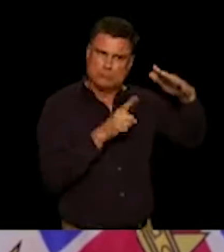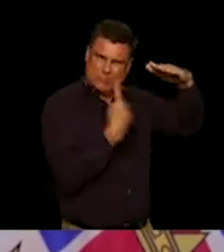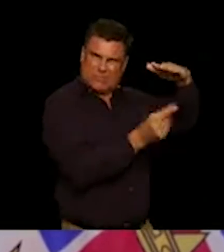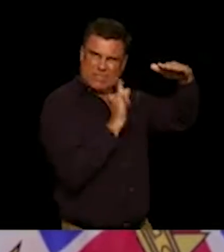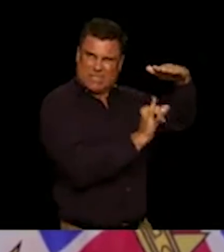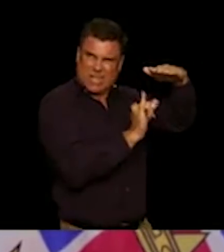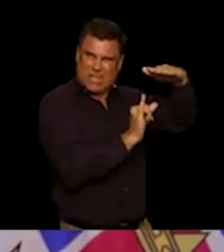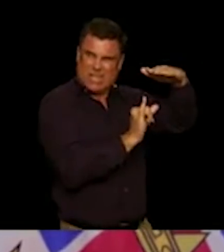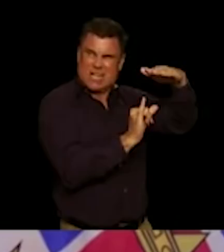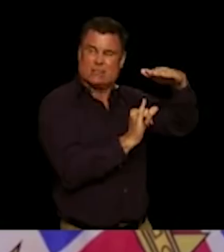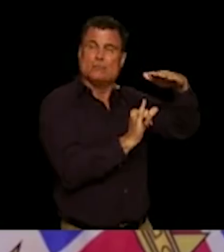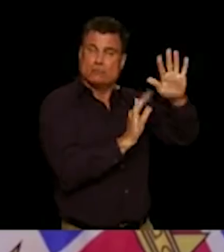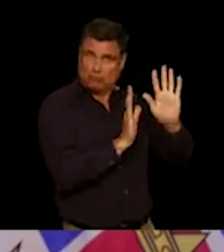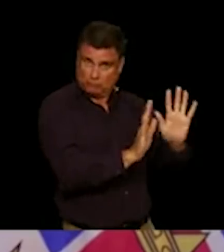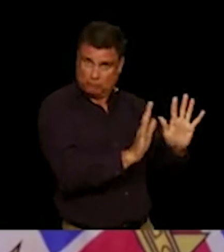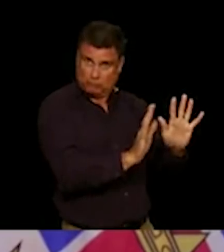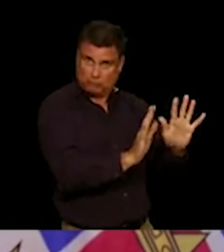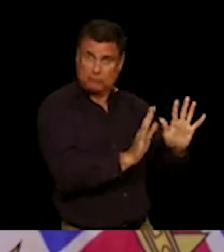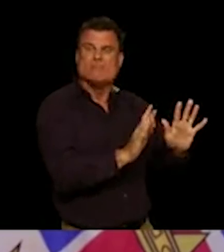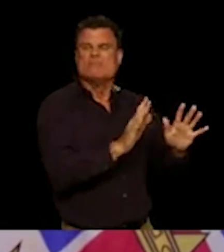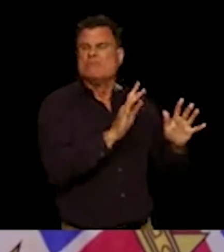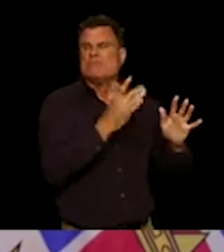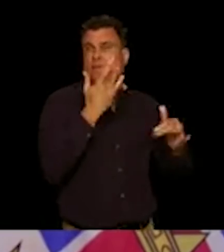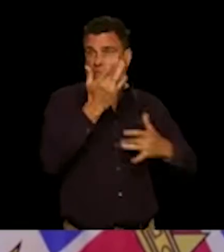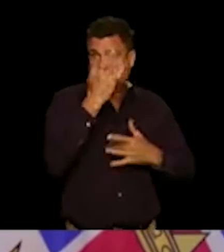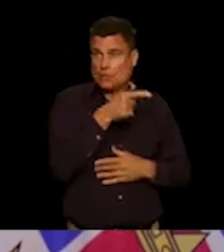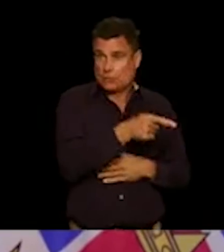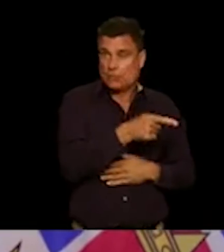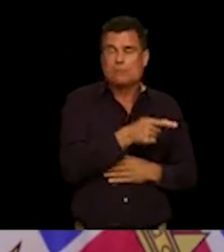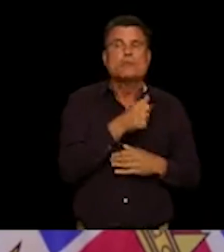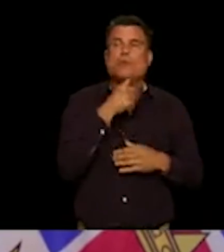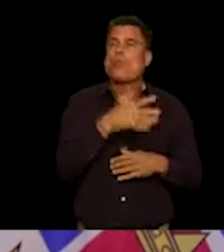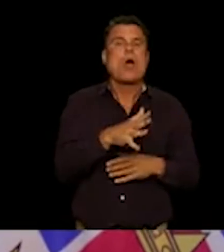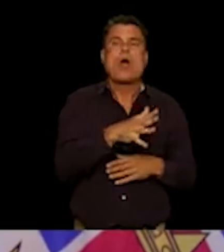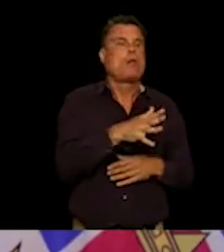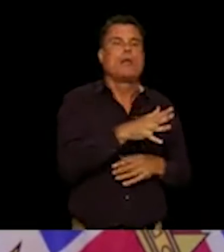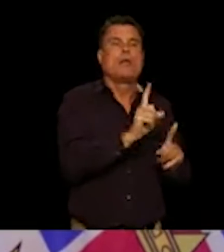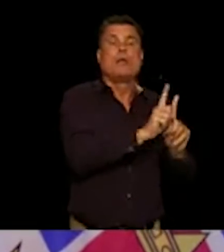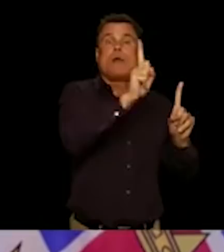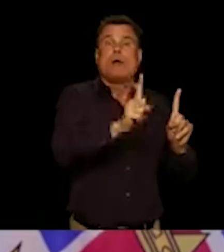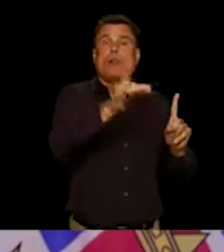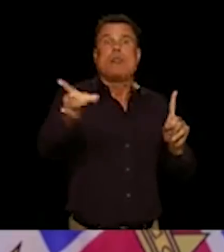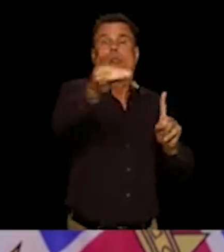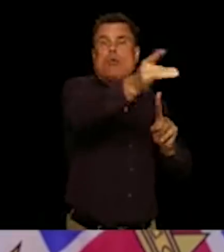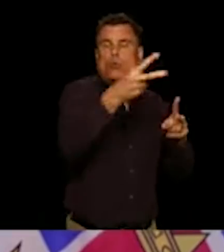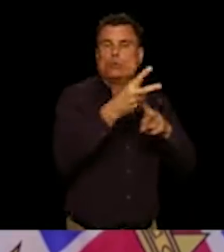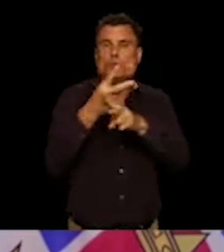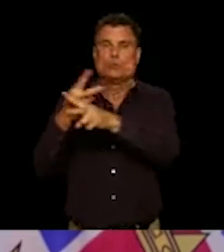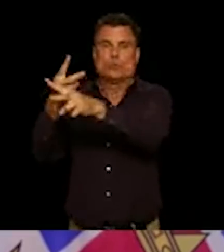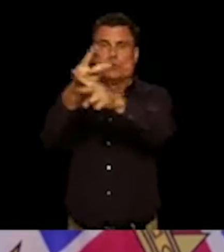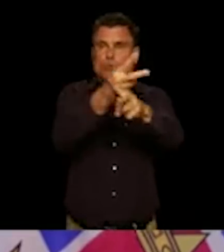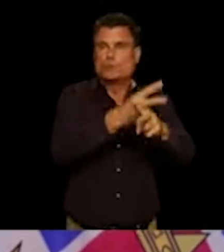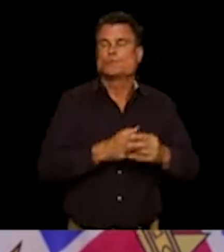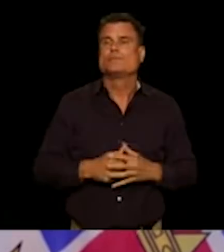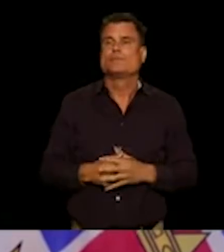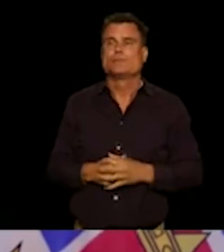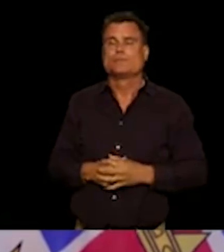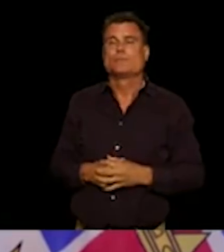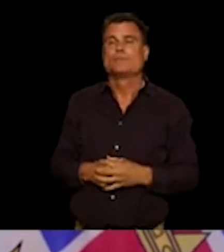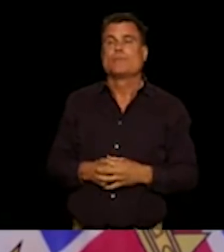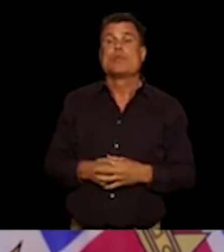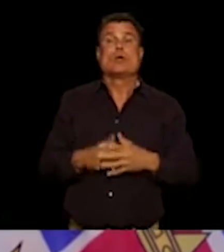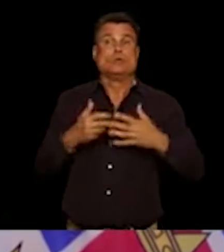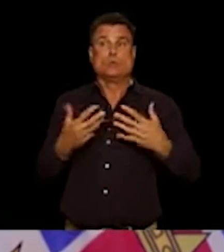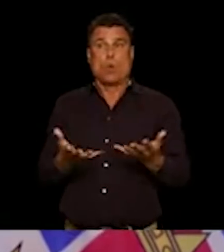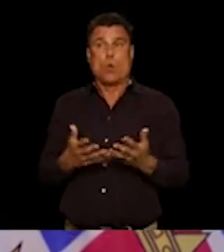making sure they're staying away from others, so if and when they get sick, they're not passing it on. And the work of doing that is the work that we